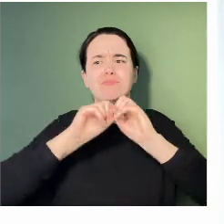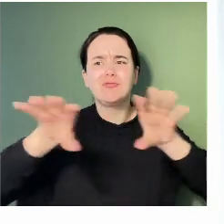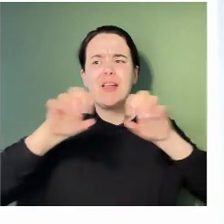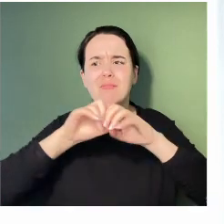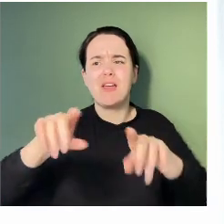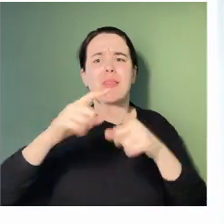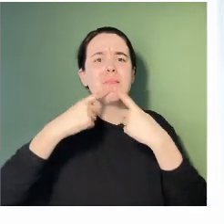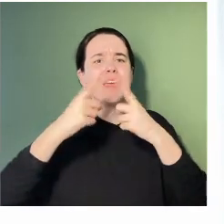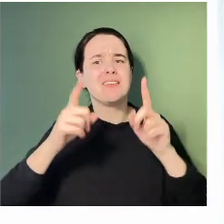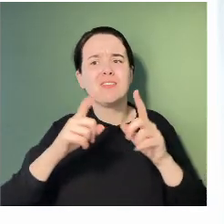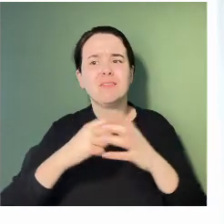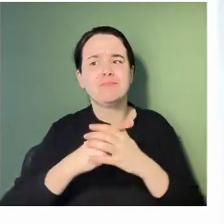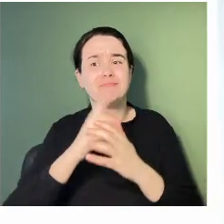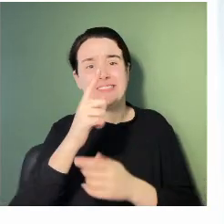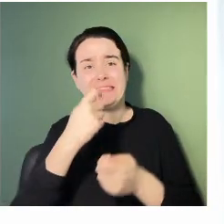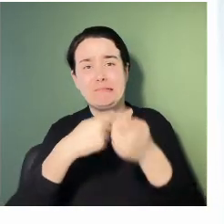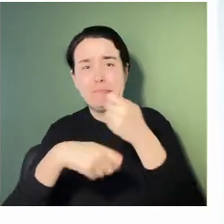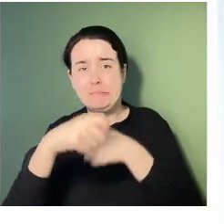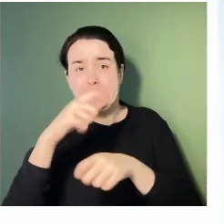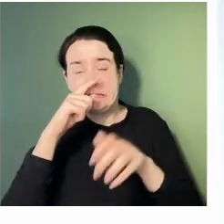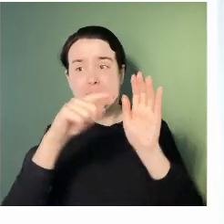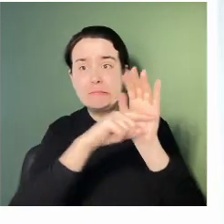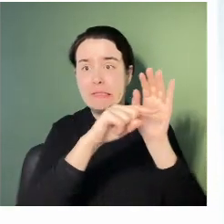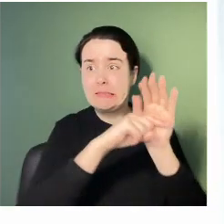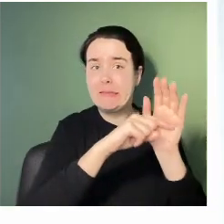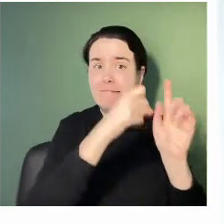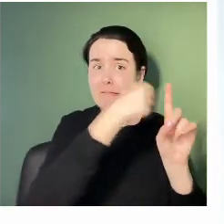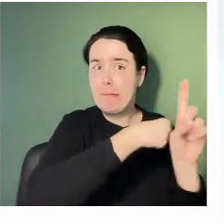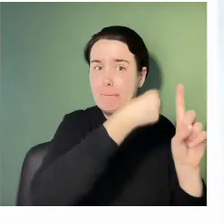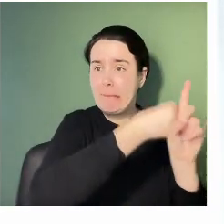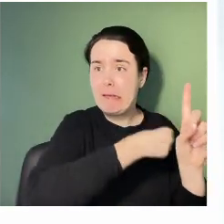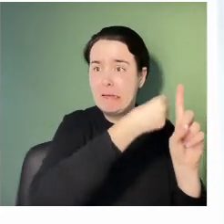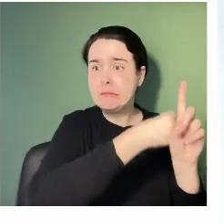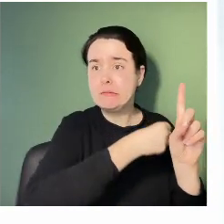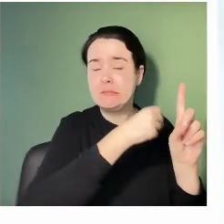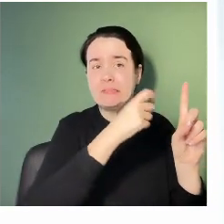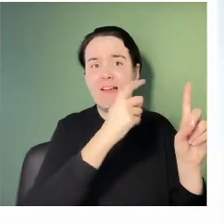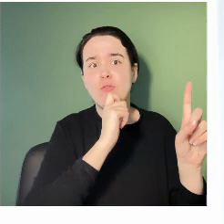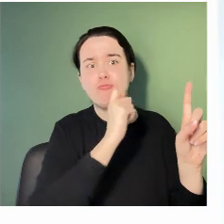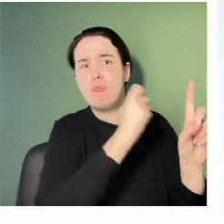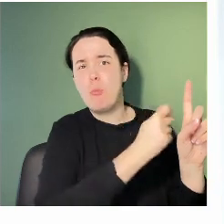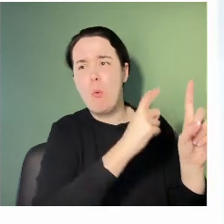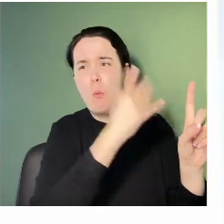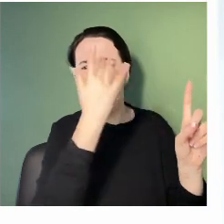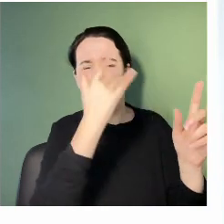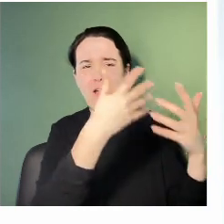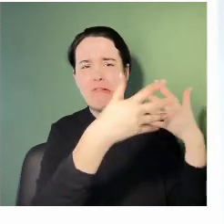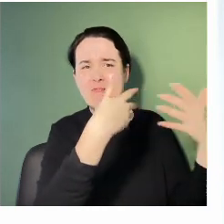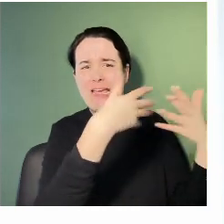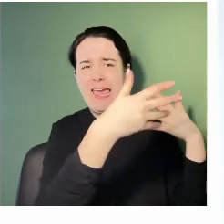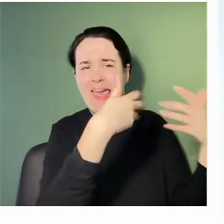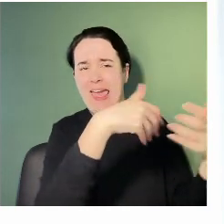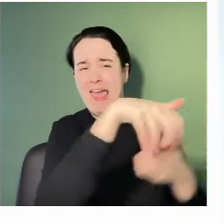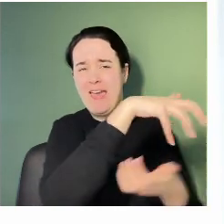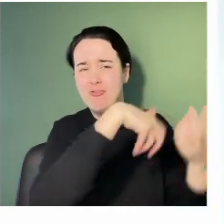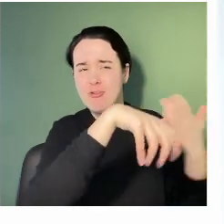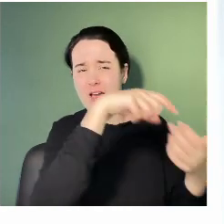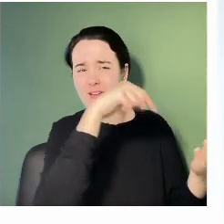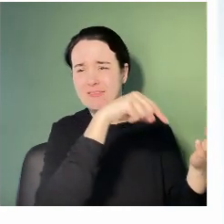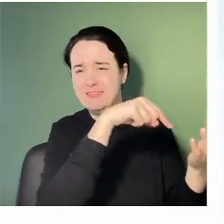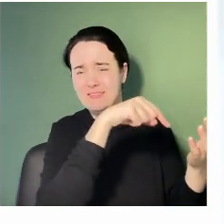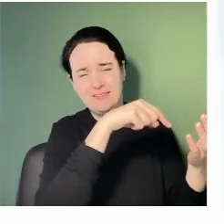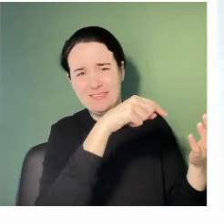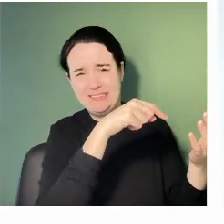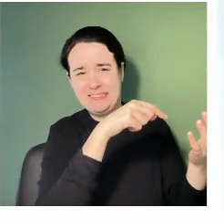or even run negative campaigns without necessarily having to report it due to this gray zone in some